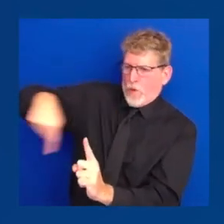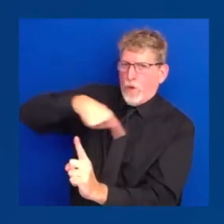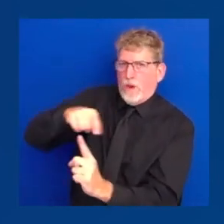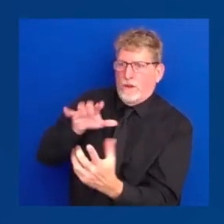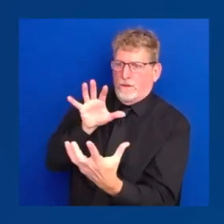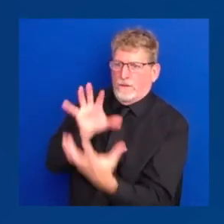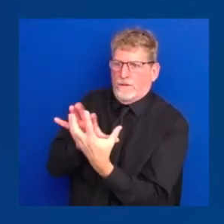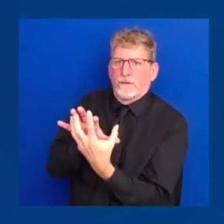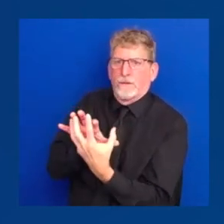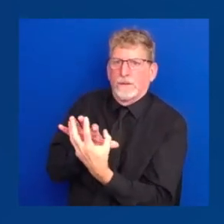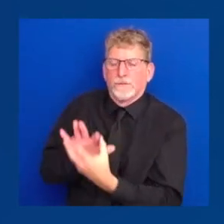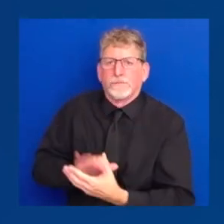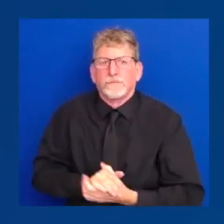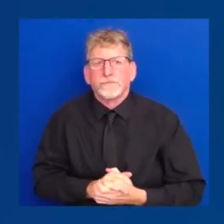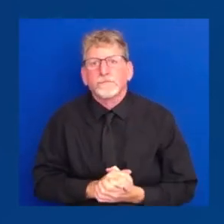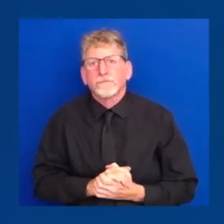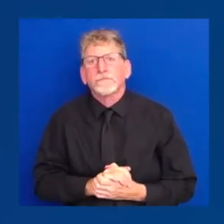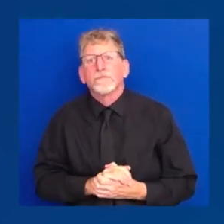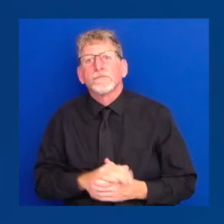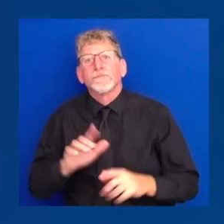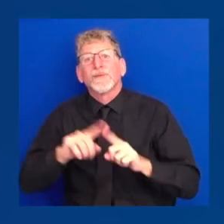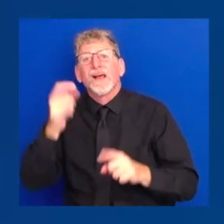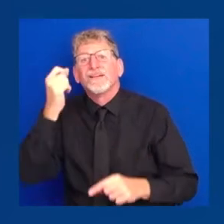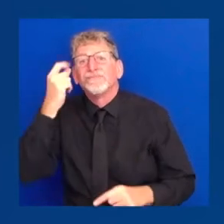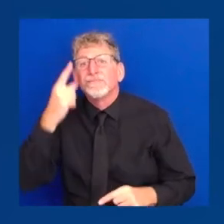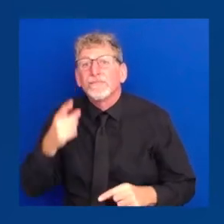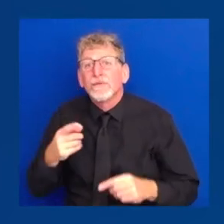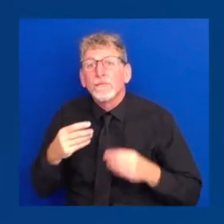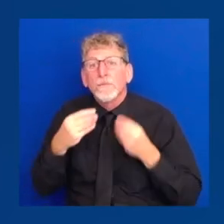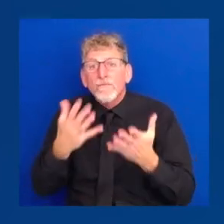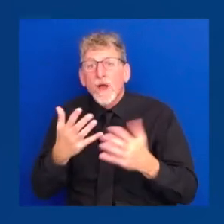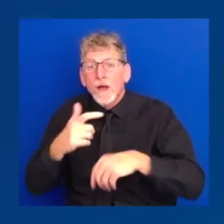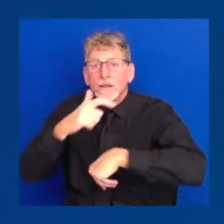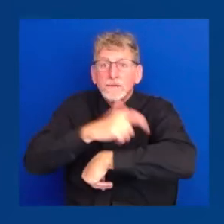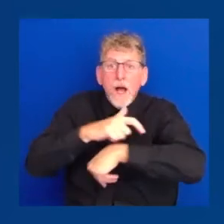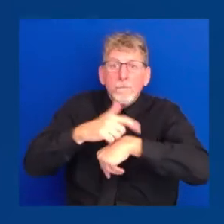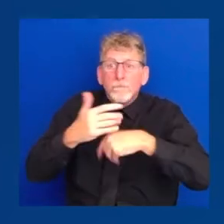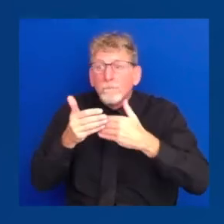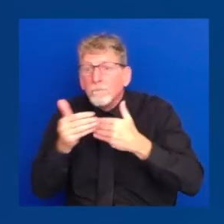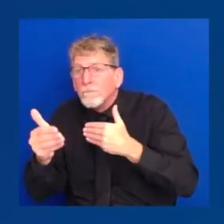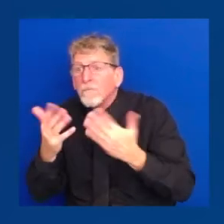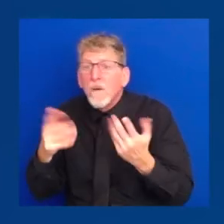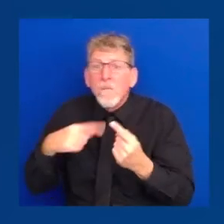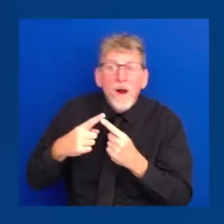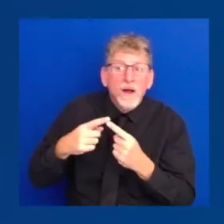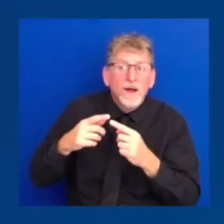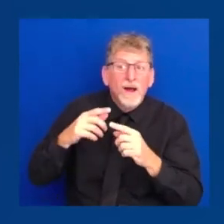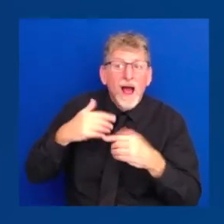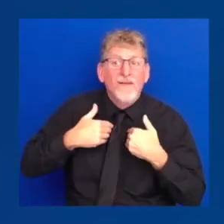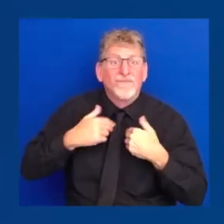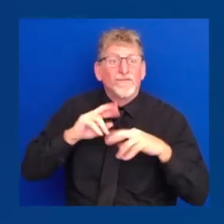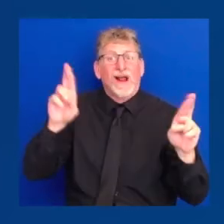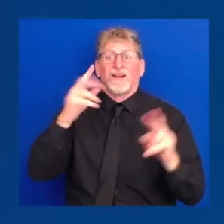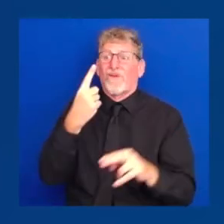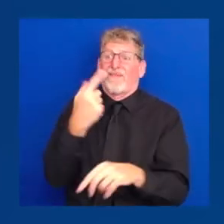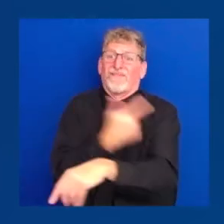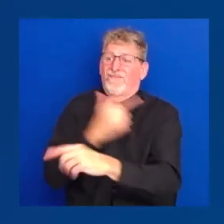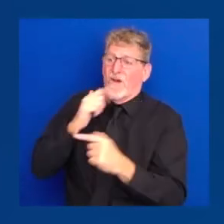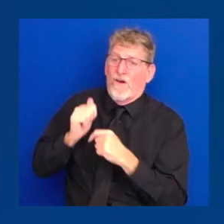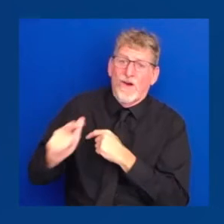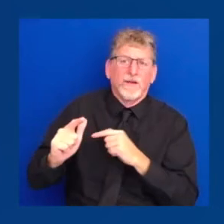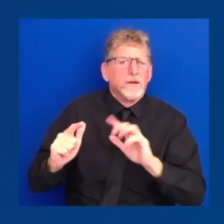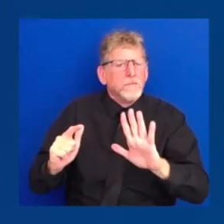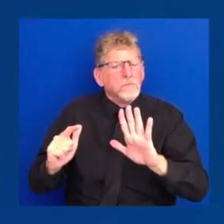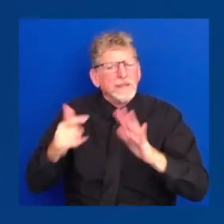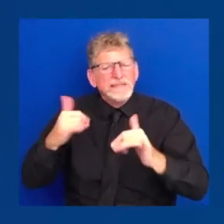a time frame is that when you're in the element of discovery as opposed to full development, you